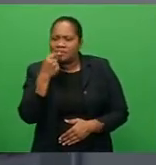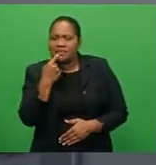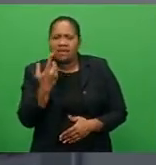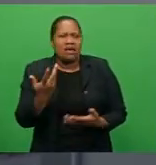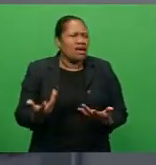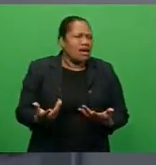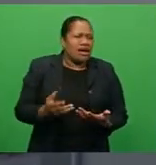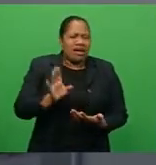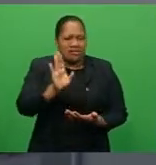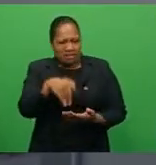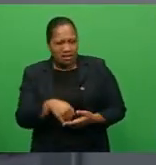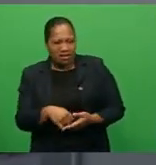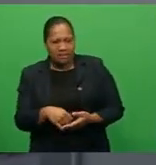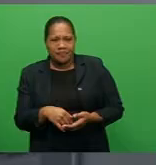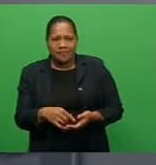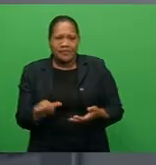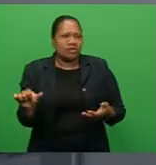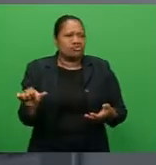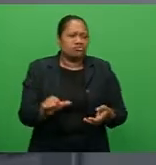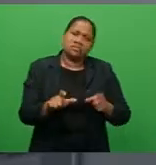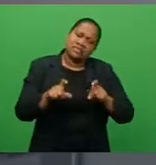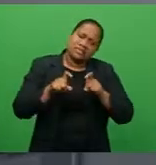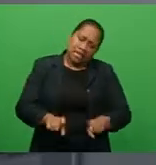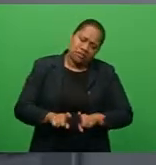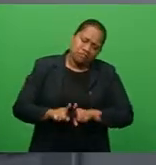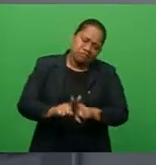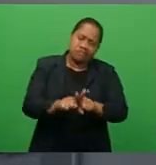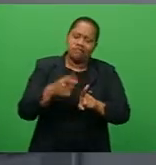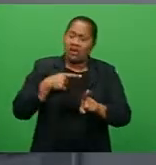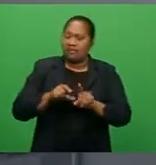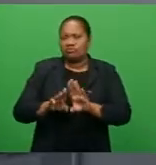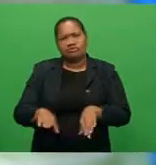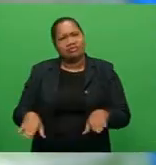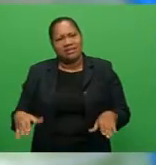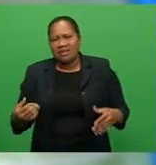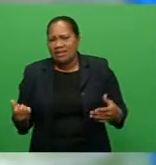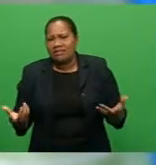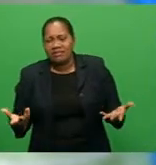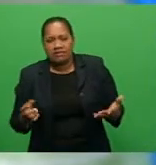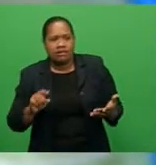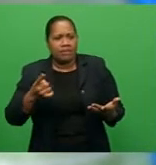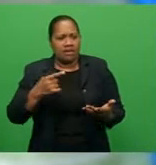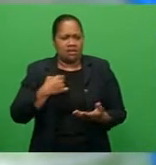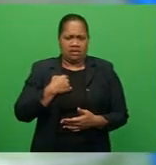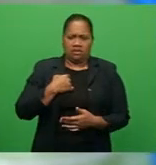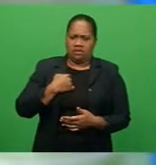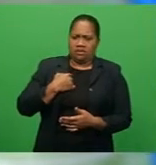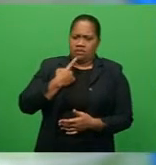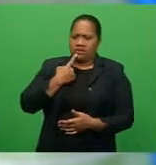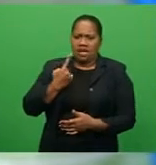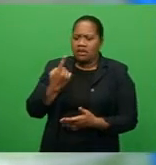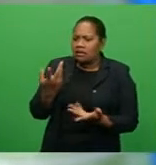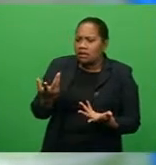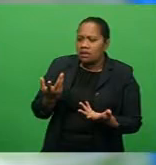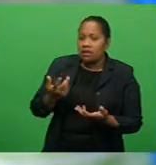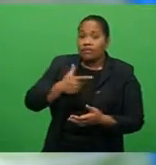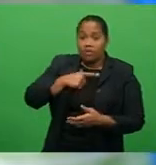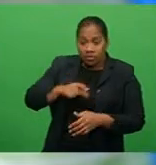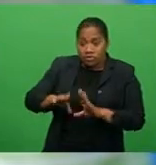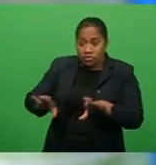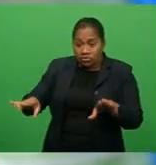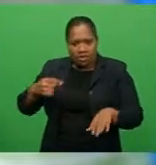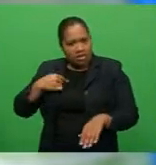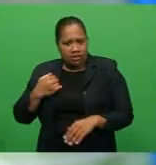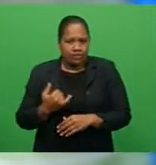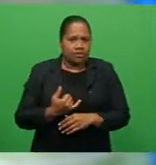have stayed on because of the children. But, I tell them, it was because of the children I had to leave, because